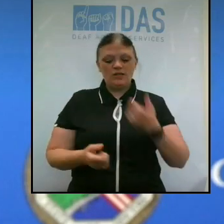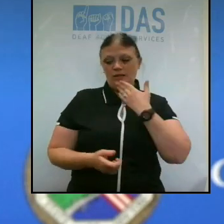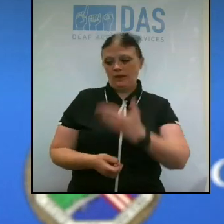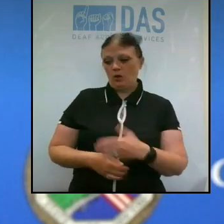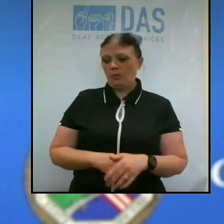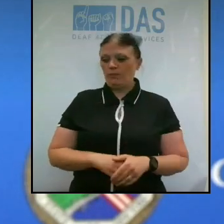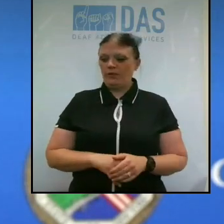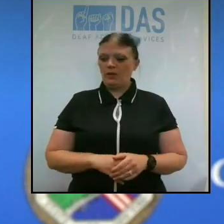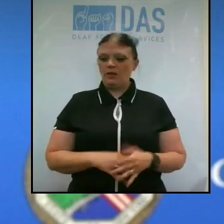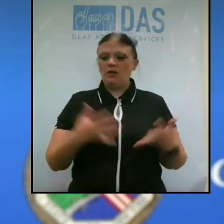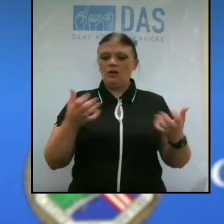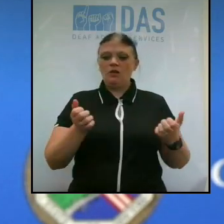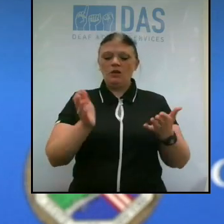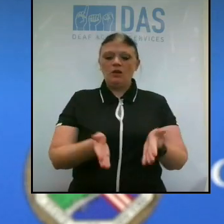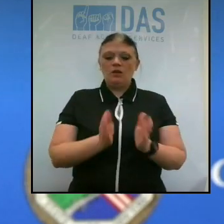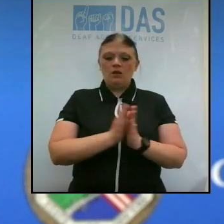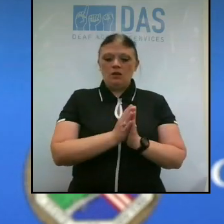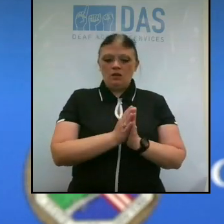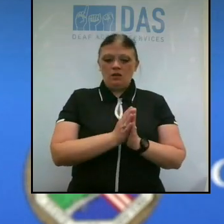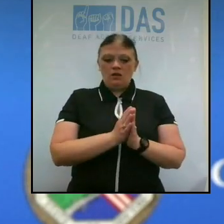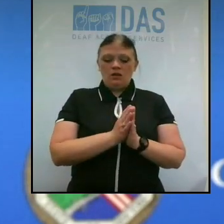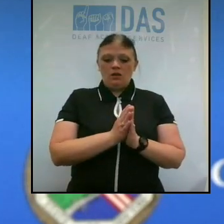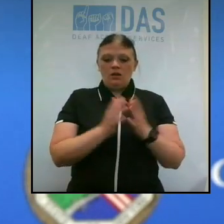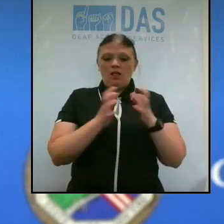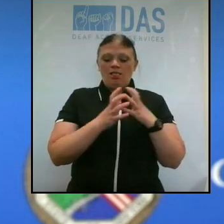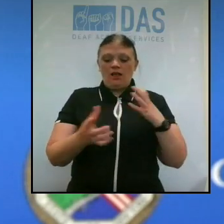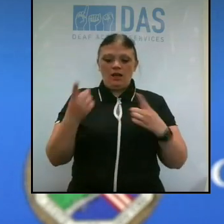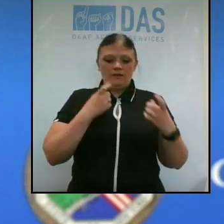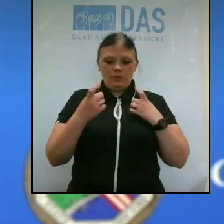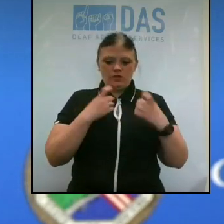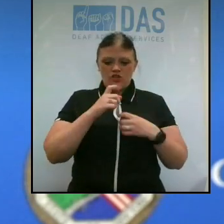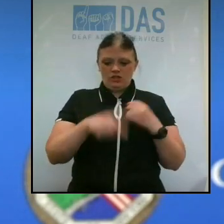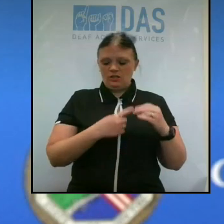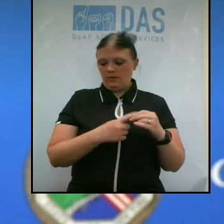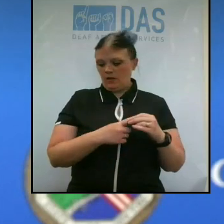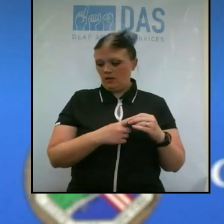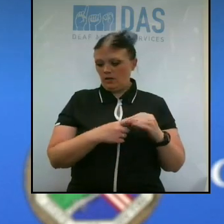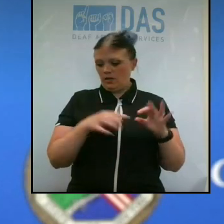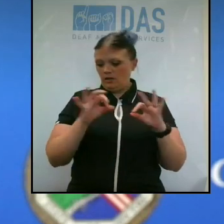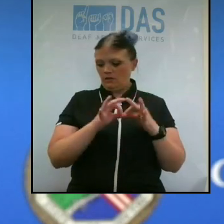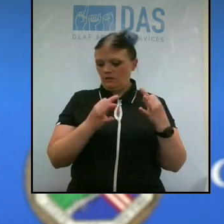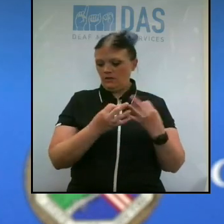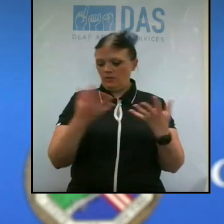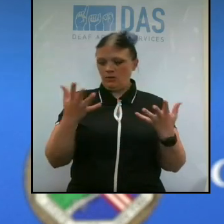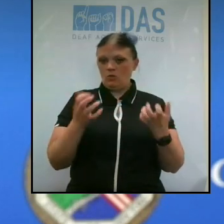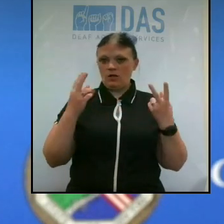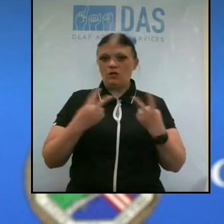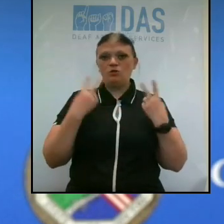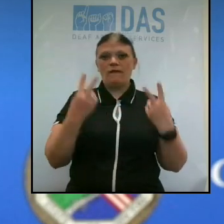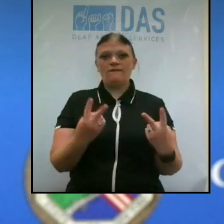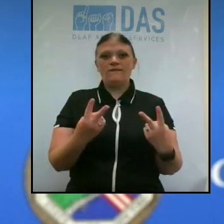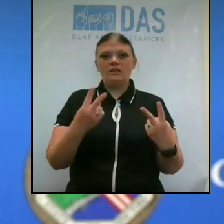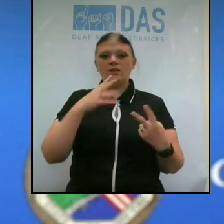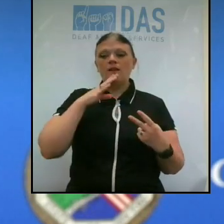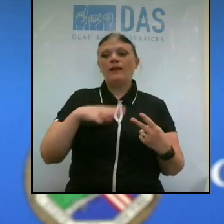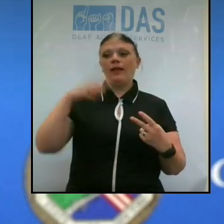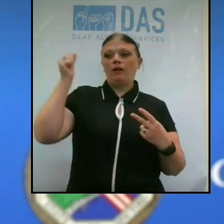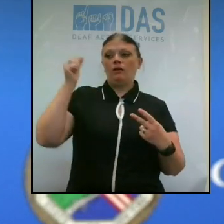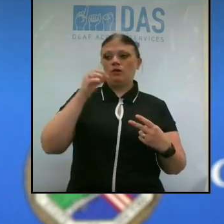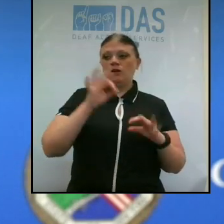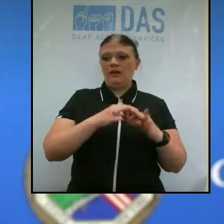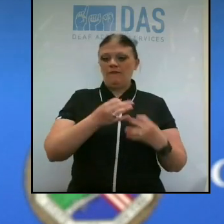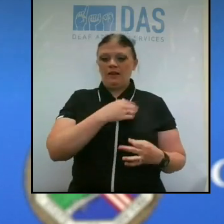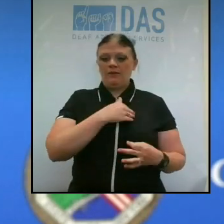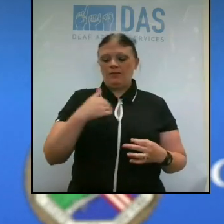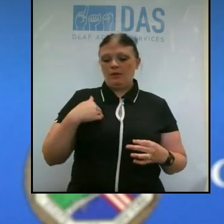I wanted to ask, we've been getting a lot of questions about families wanting to visit their elderly family members or